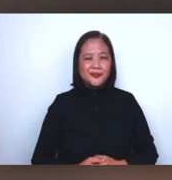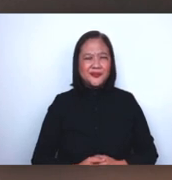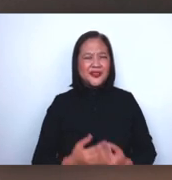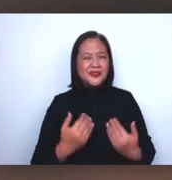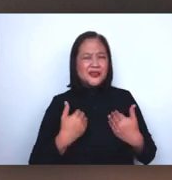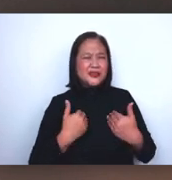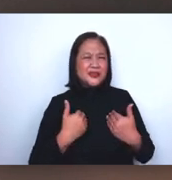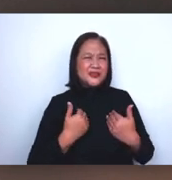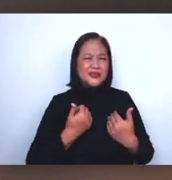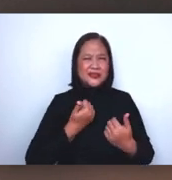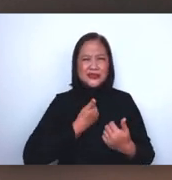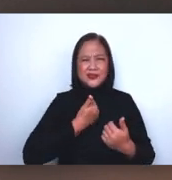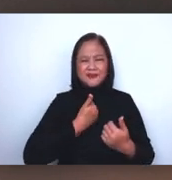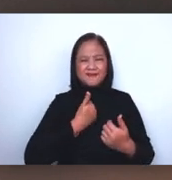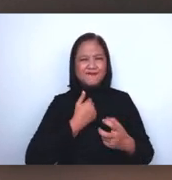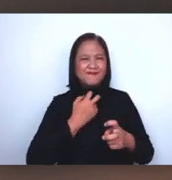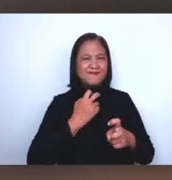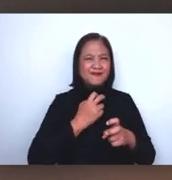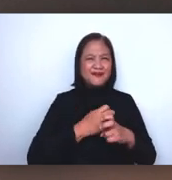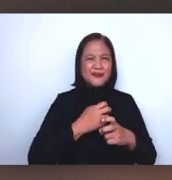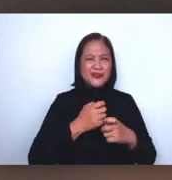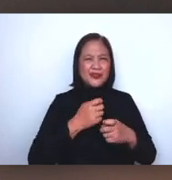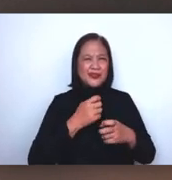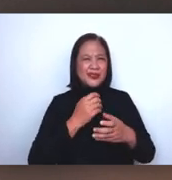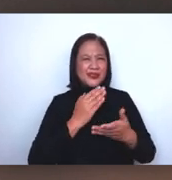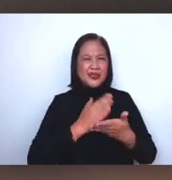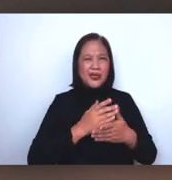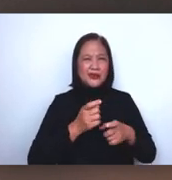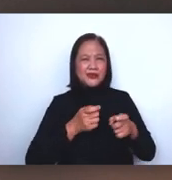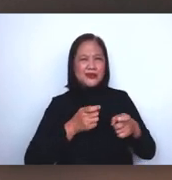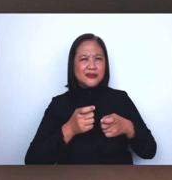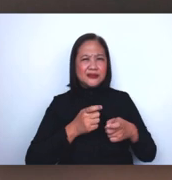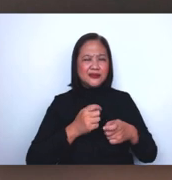But there's something that stops me.